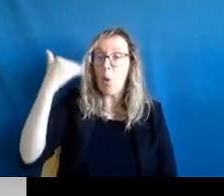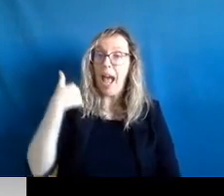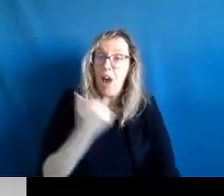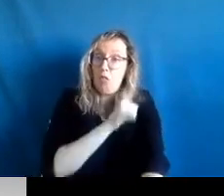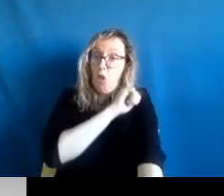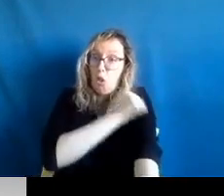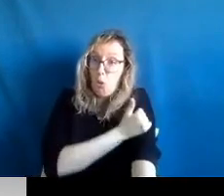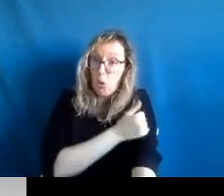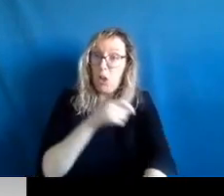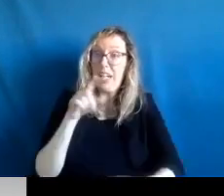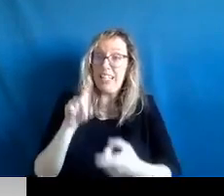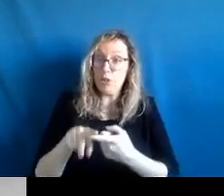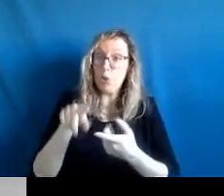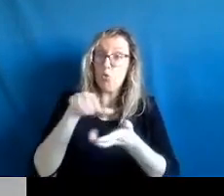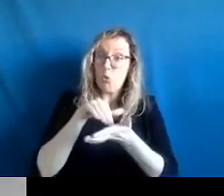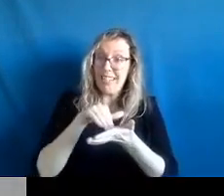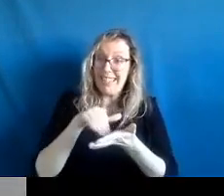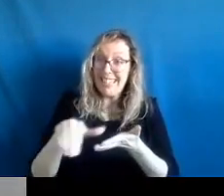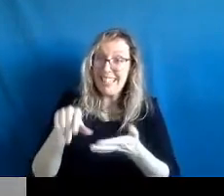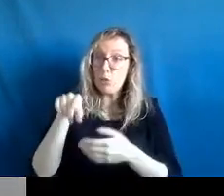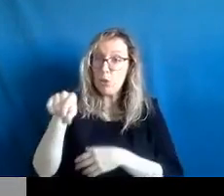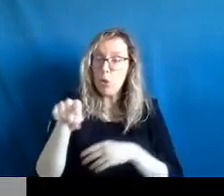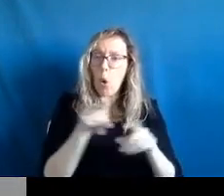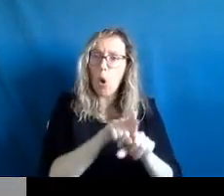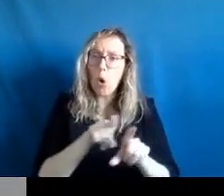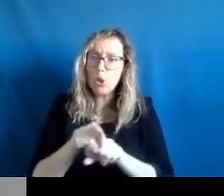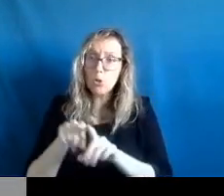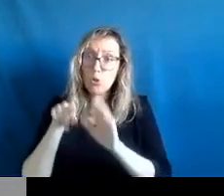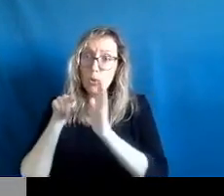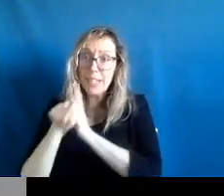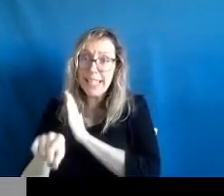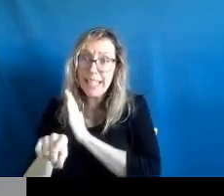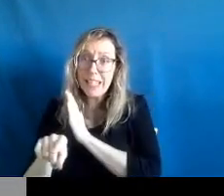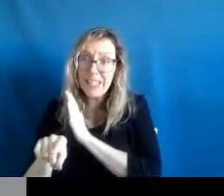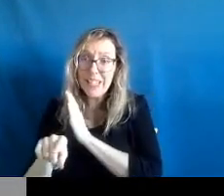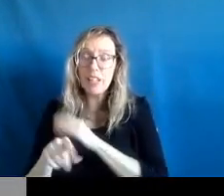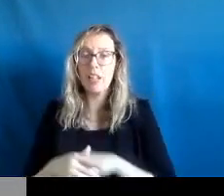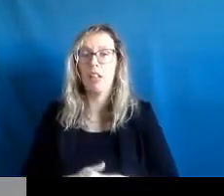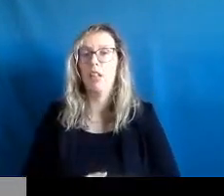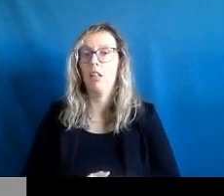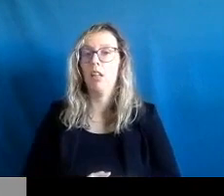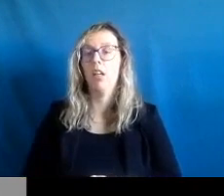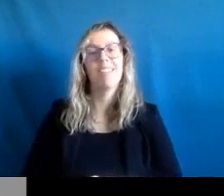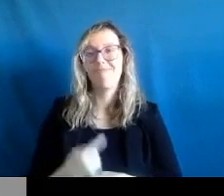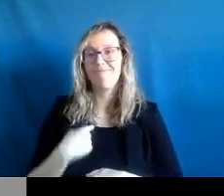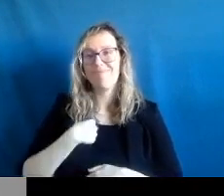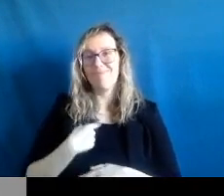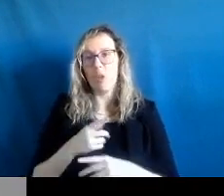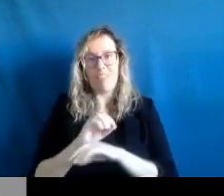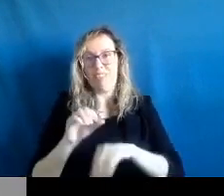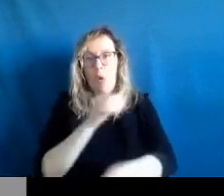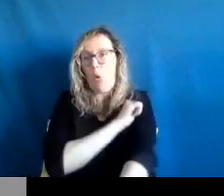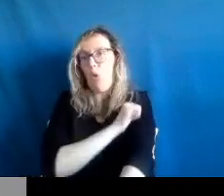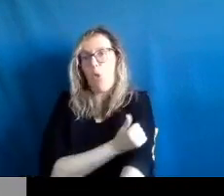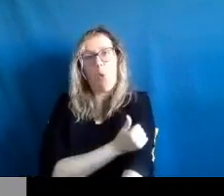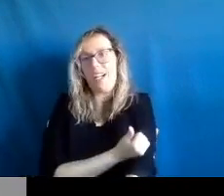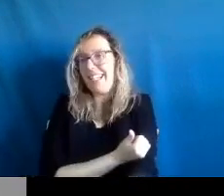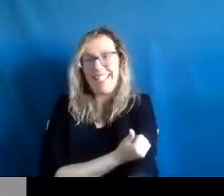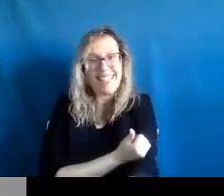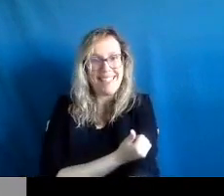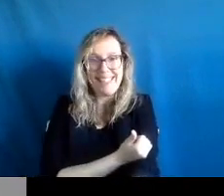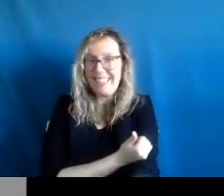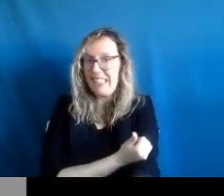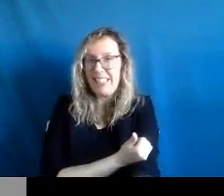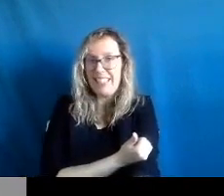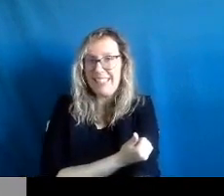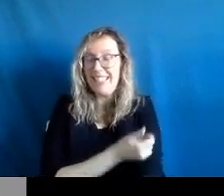and also to crucify you?" "Crucify! You would have no authority over me if it had not been given to you from